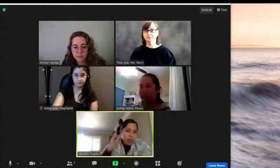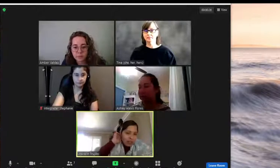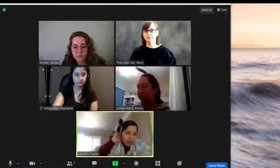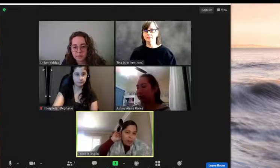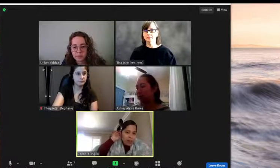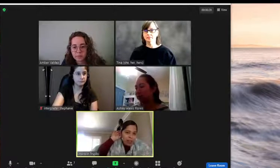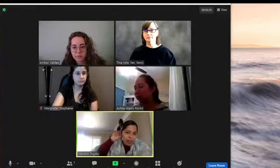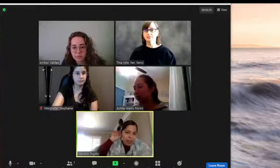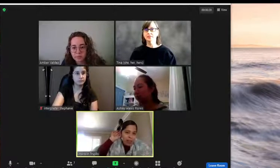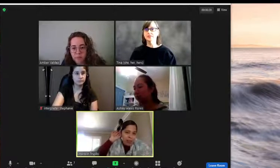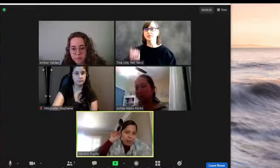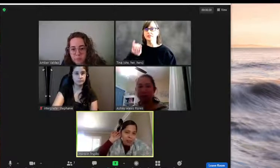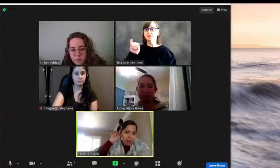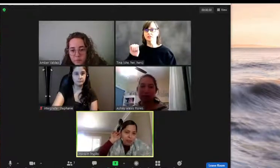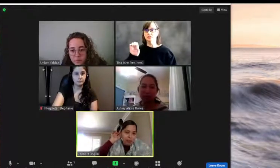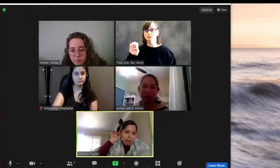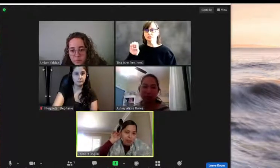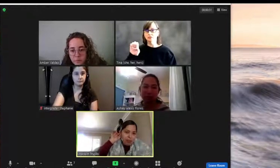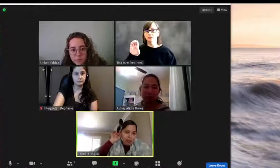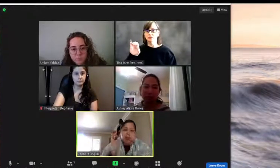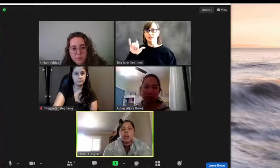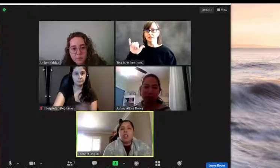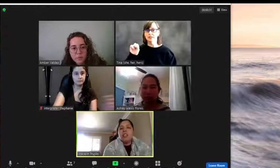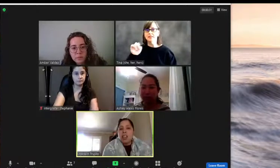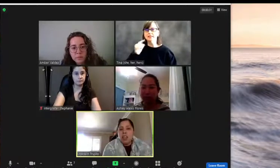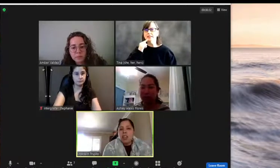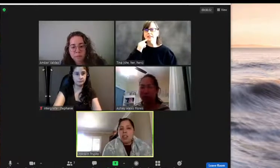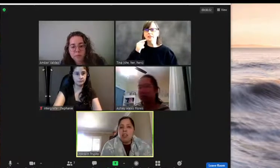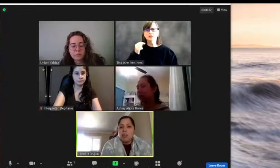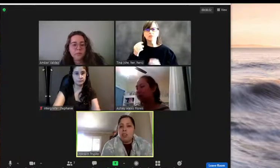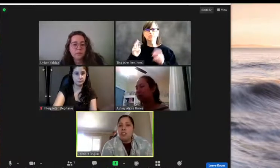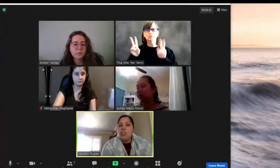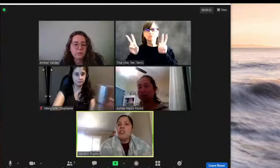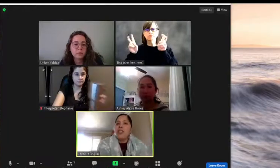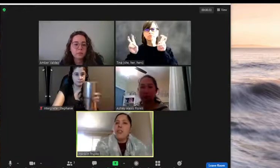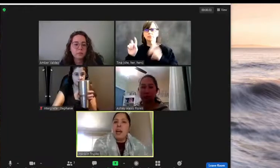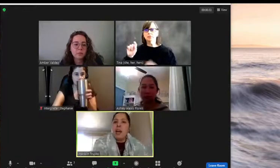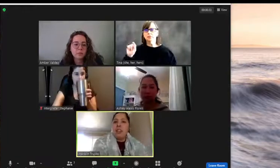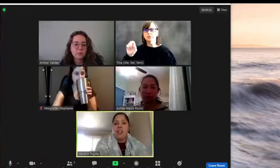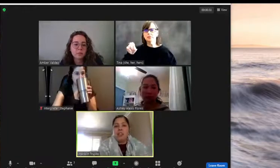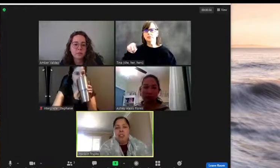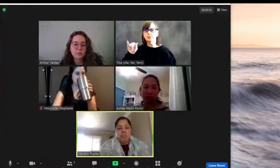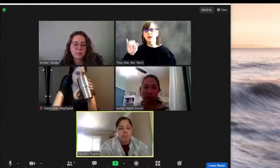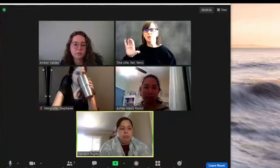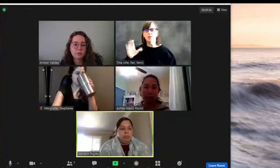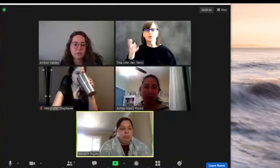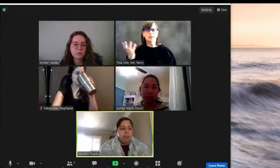Okay, what topic were you guys thinking, or did you guys have in mind?